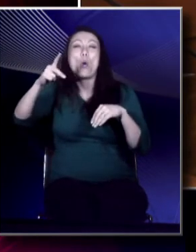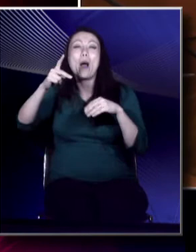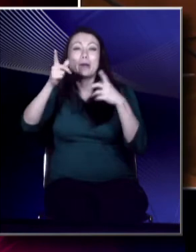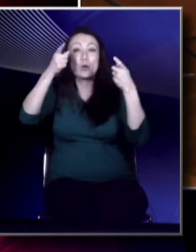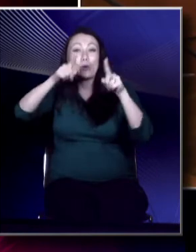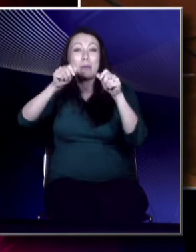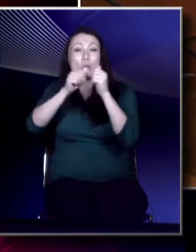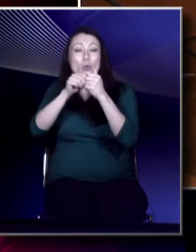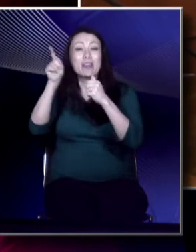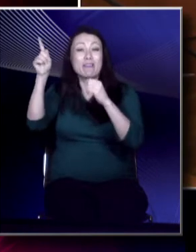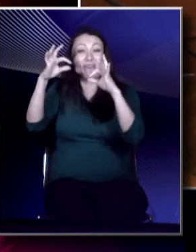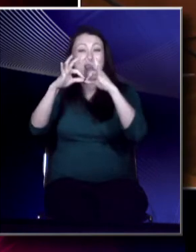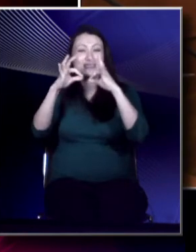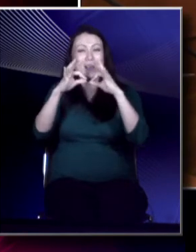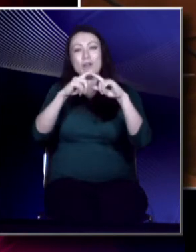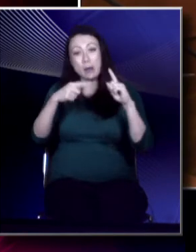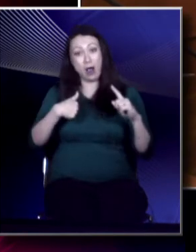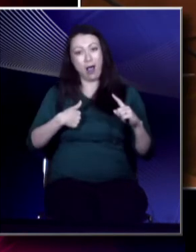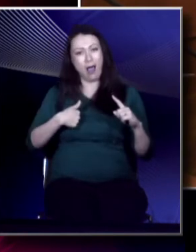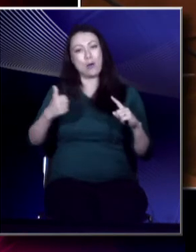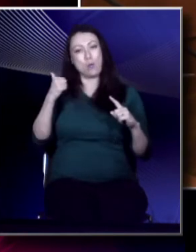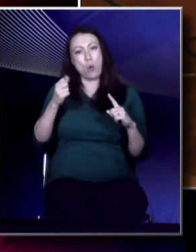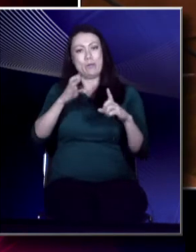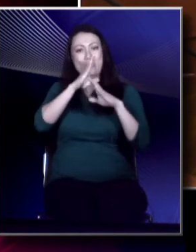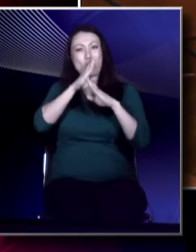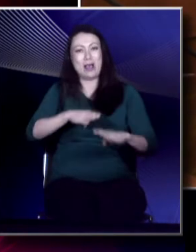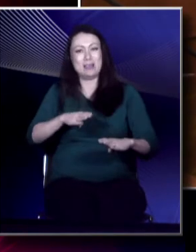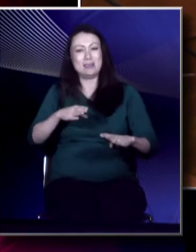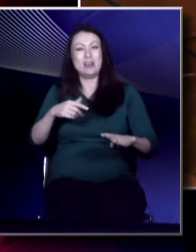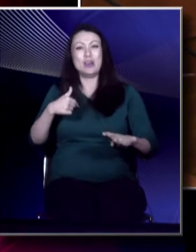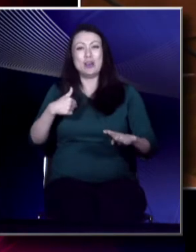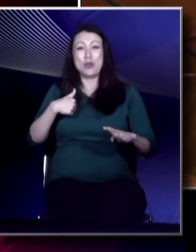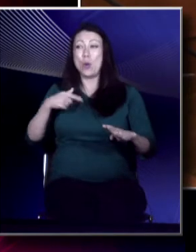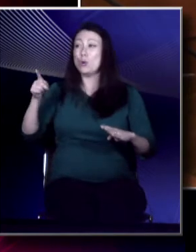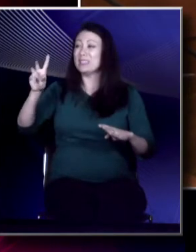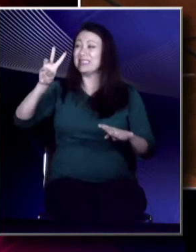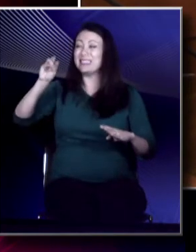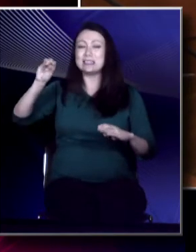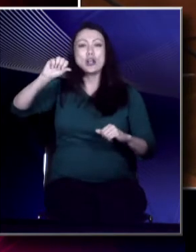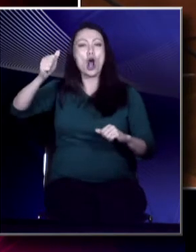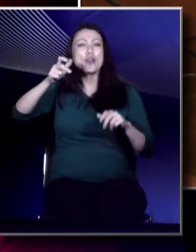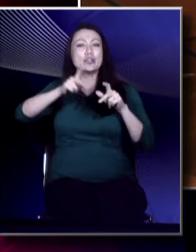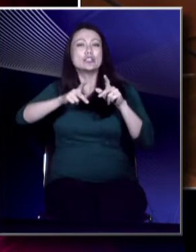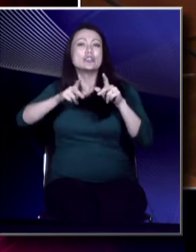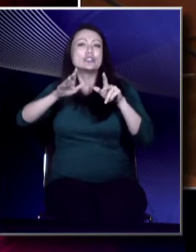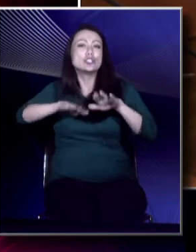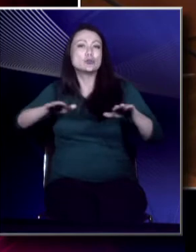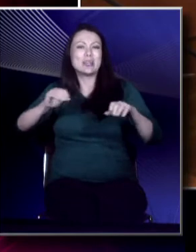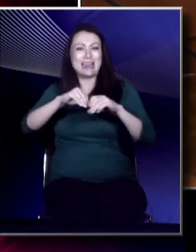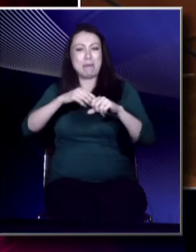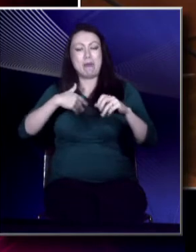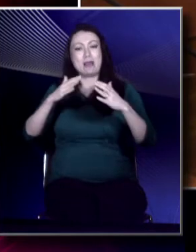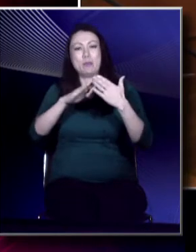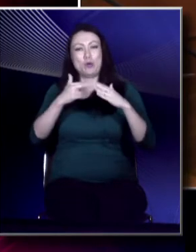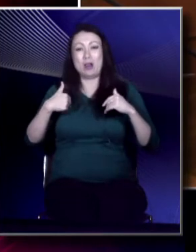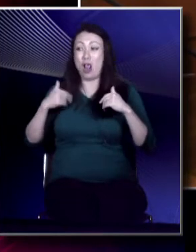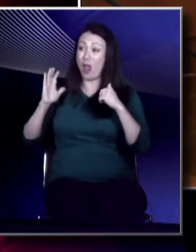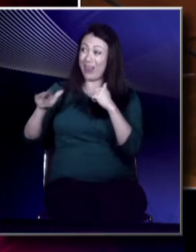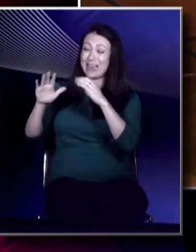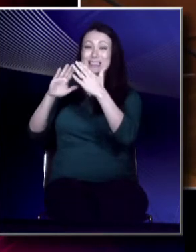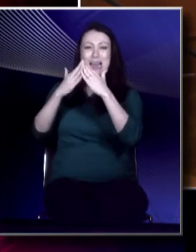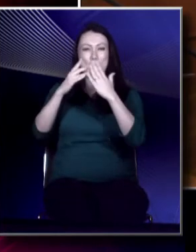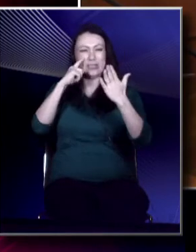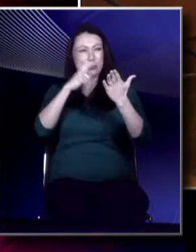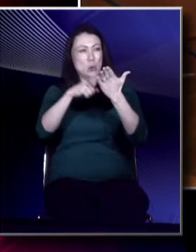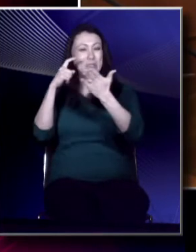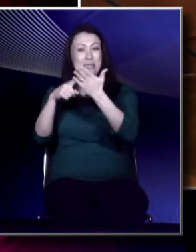You'll just fuel the raging inferno of hurting 60 other children in my community. My town is taking notice, our representation is taking notice, and the